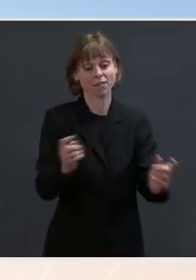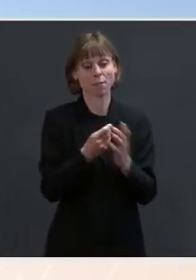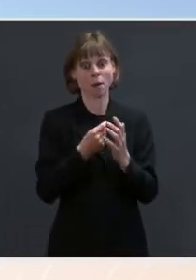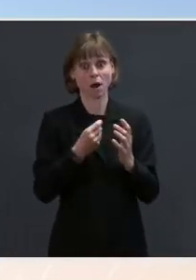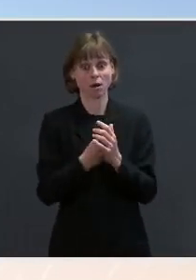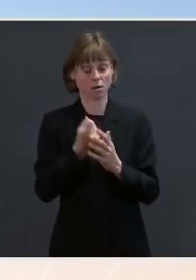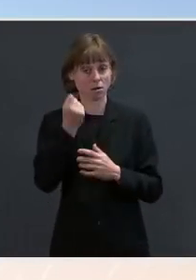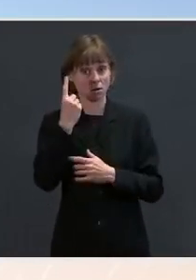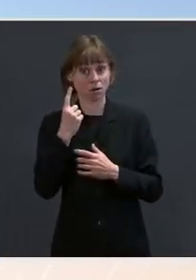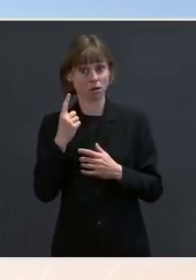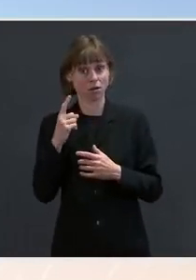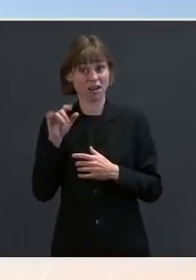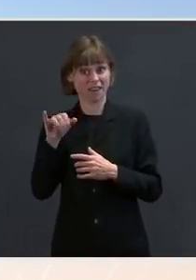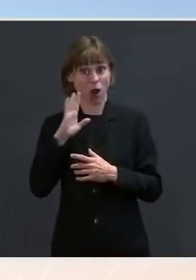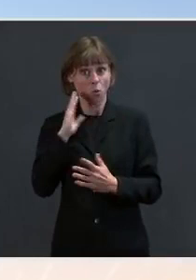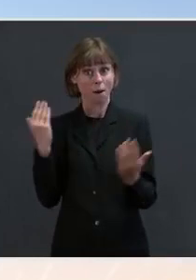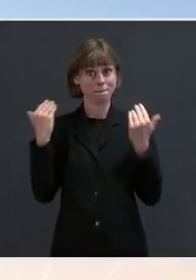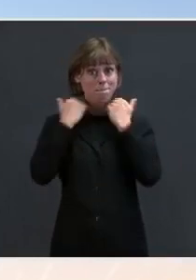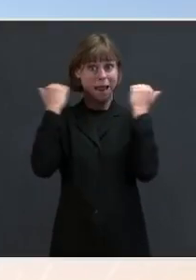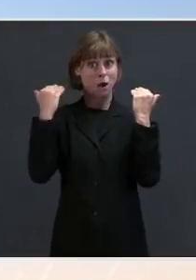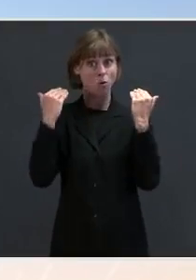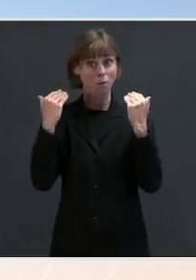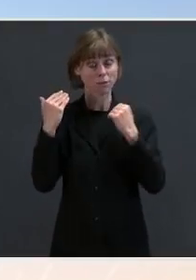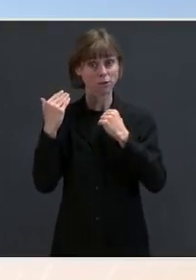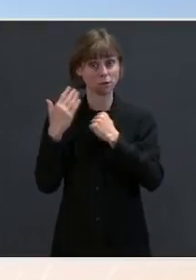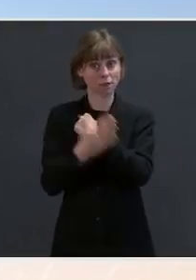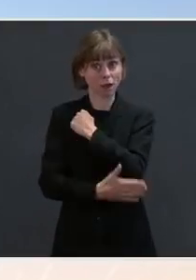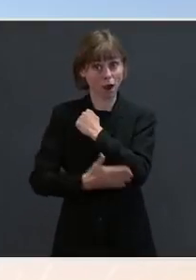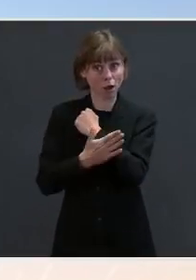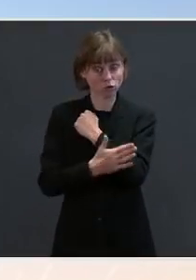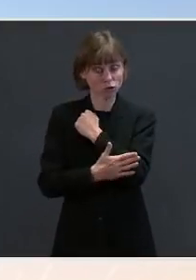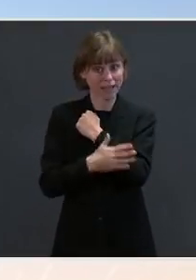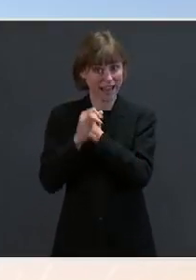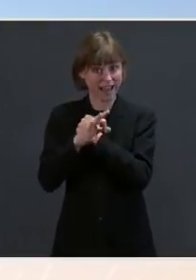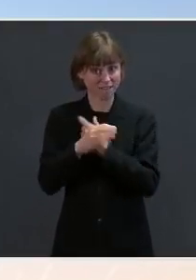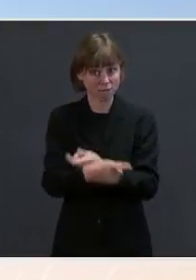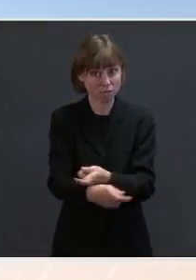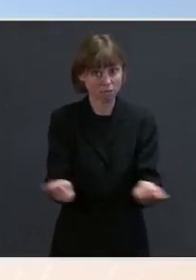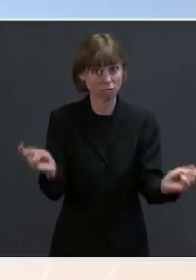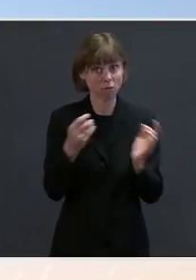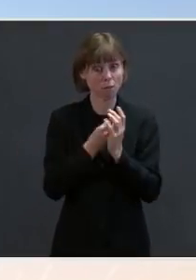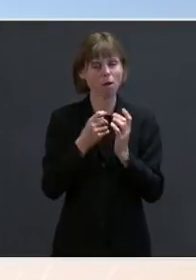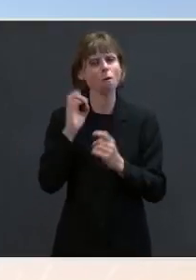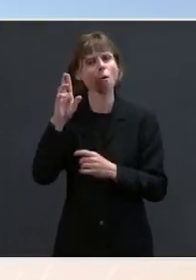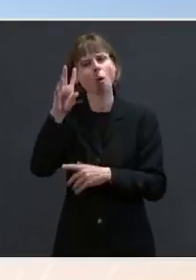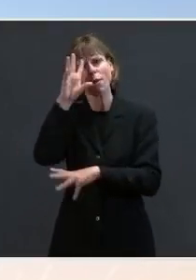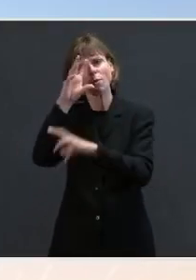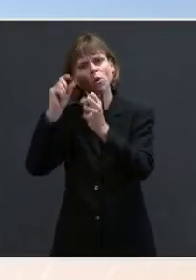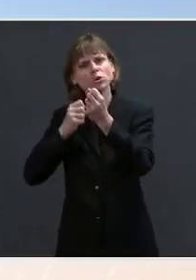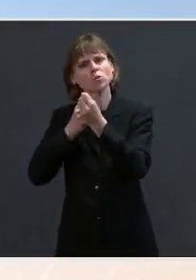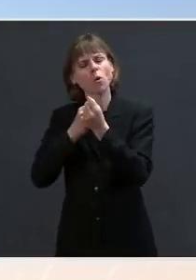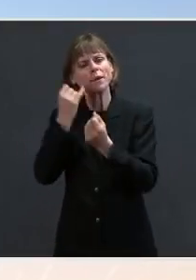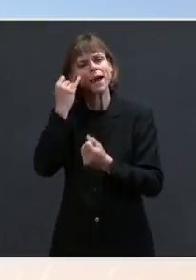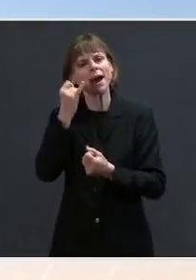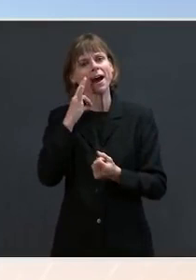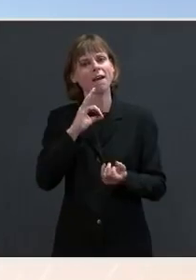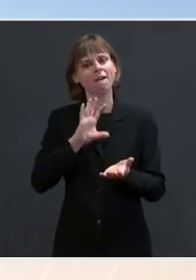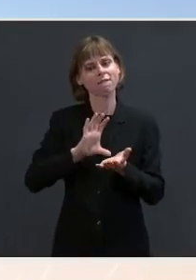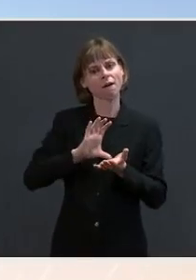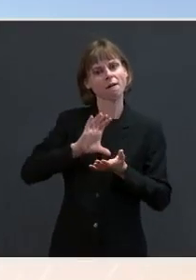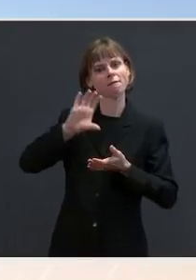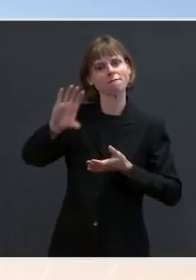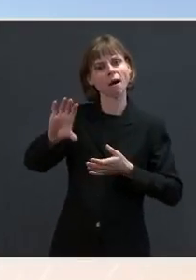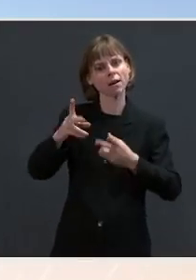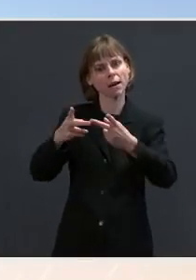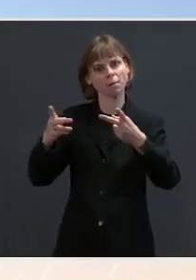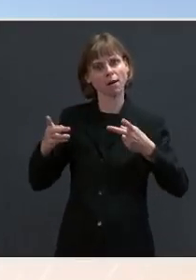the nation if that were to happen, or does the president support the idea of funding areas that are